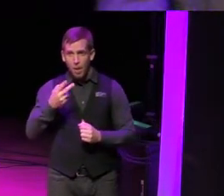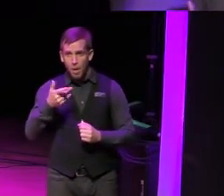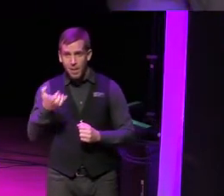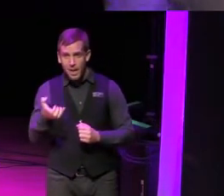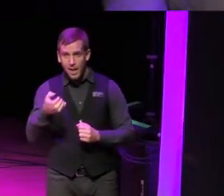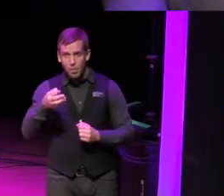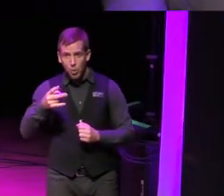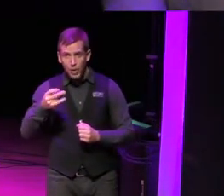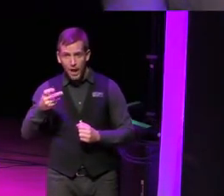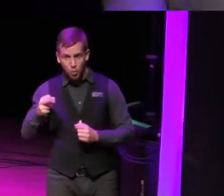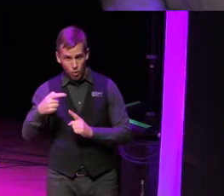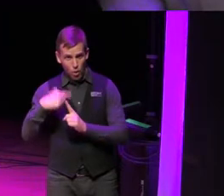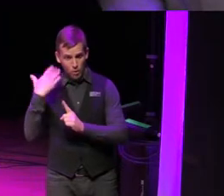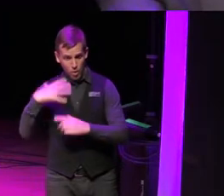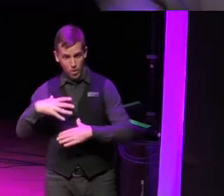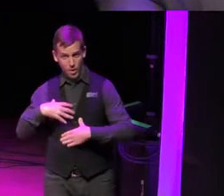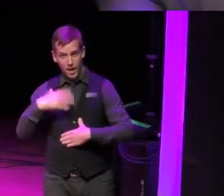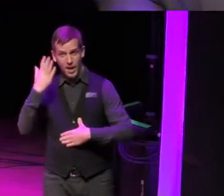So,